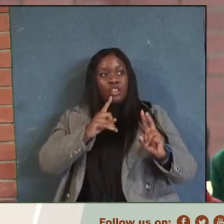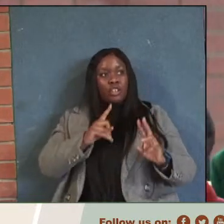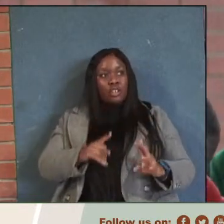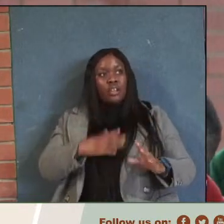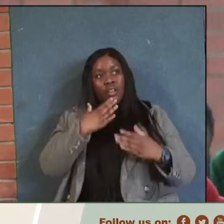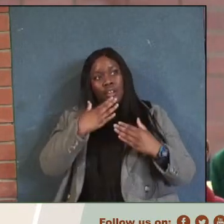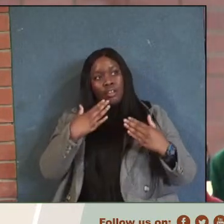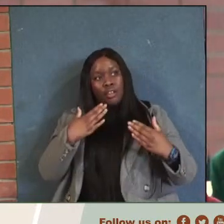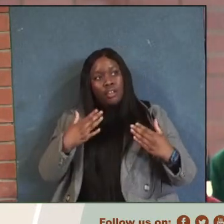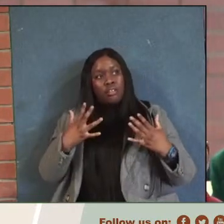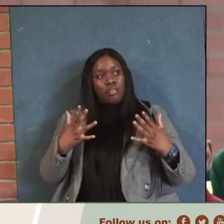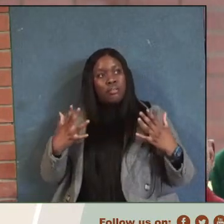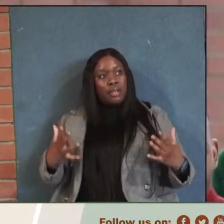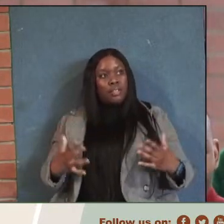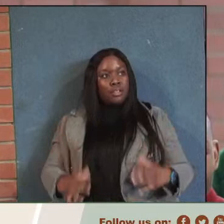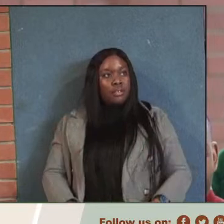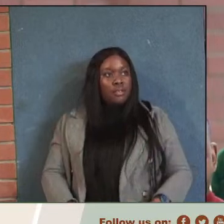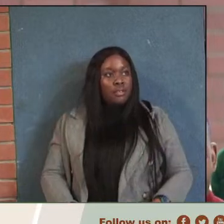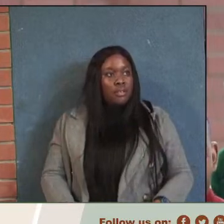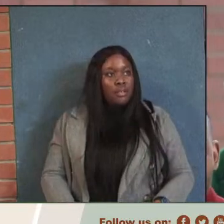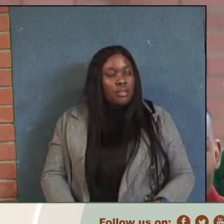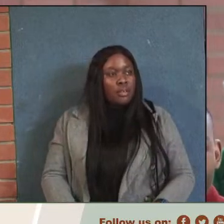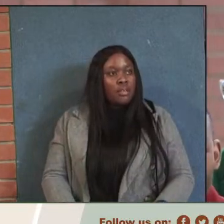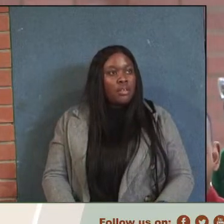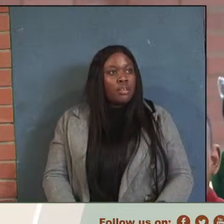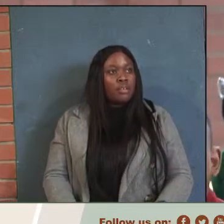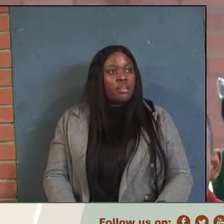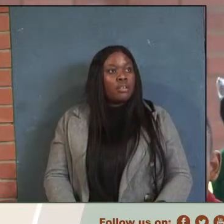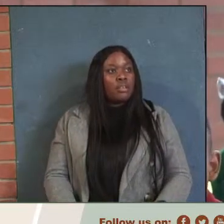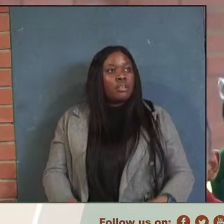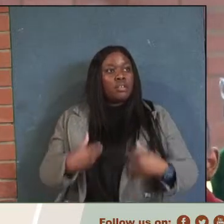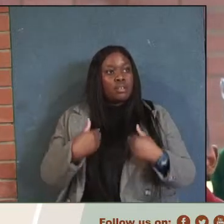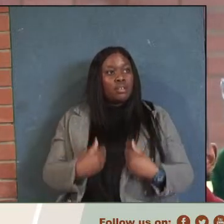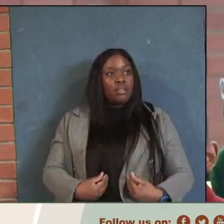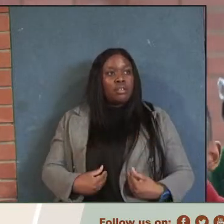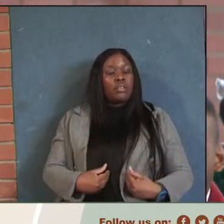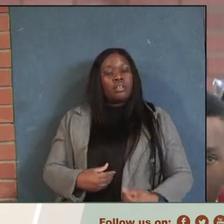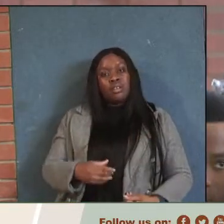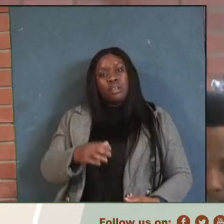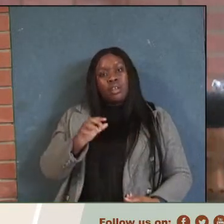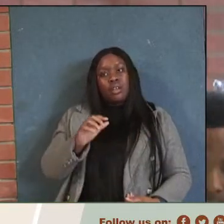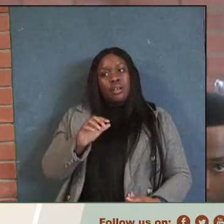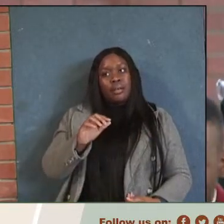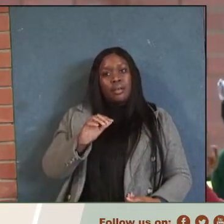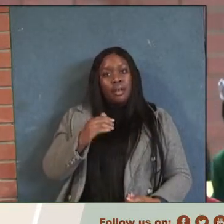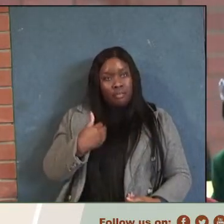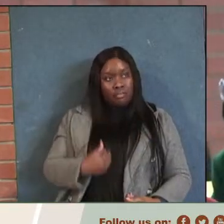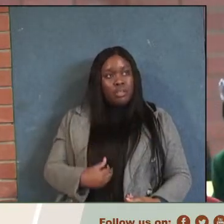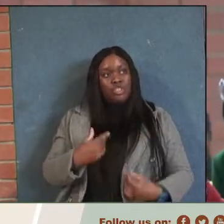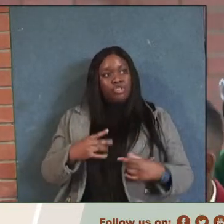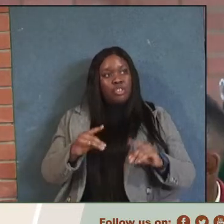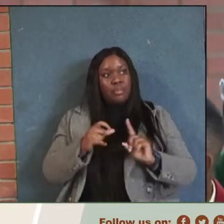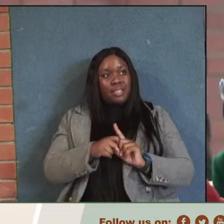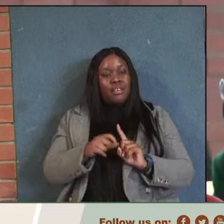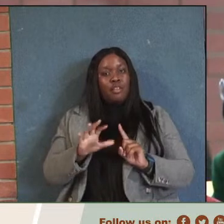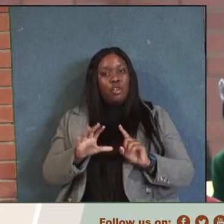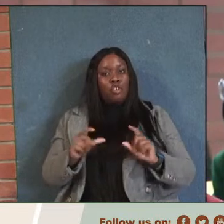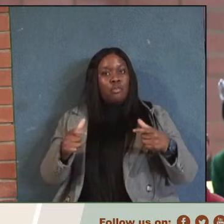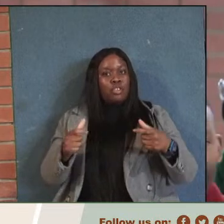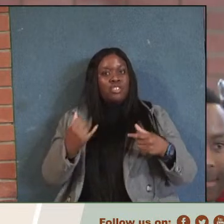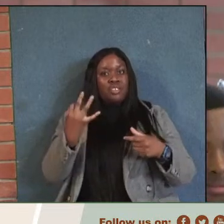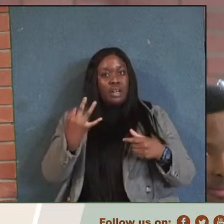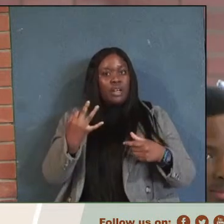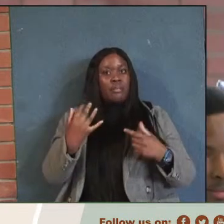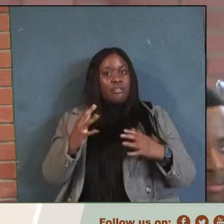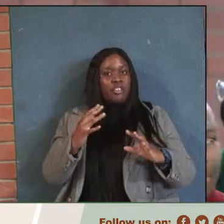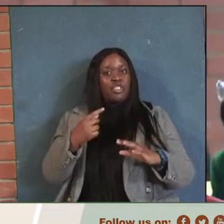through for me and answering the questions. I, Honorable Artisane, the Chairperson of Commission 3 on Assessing the Pitfalls and Benefits